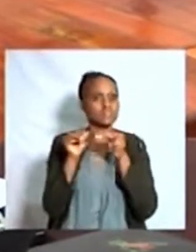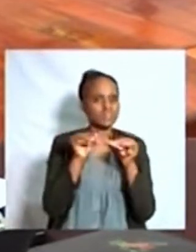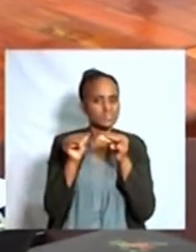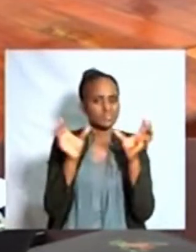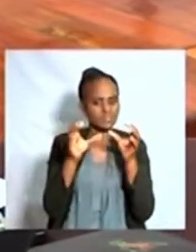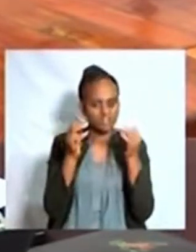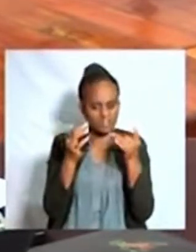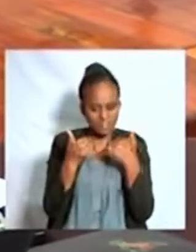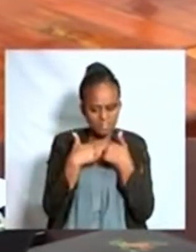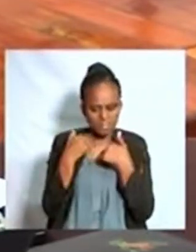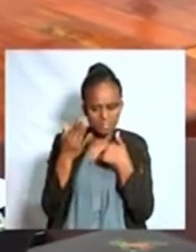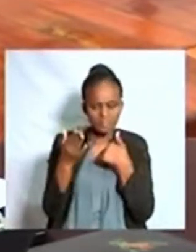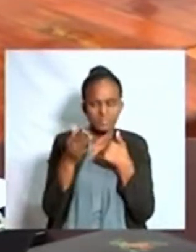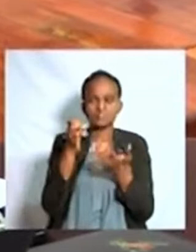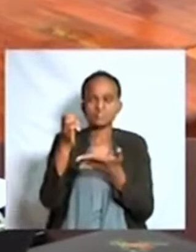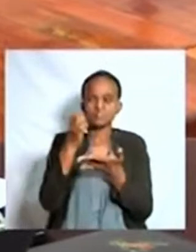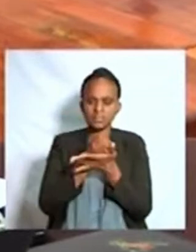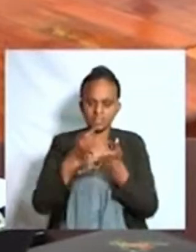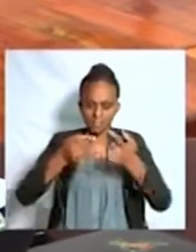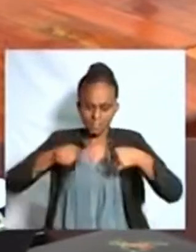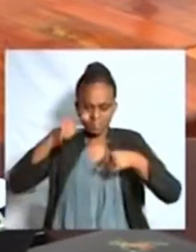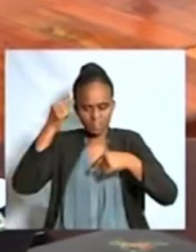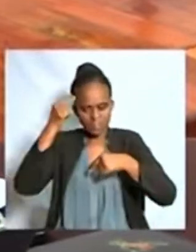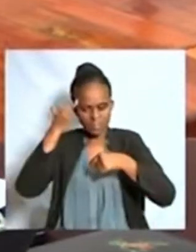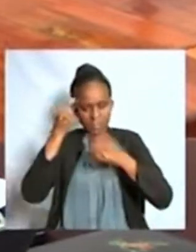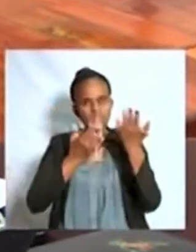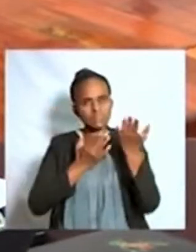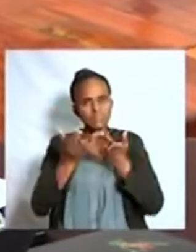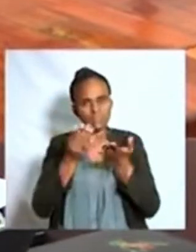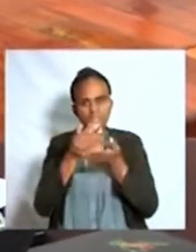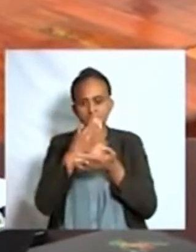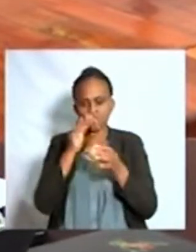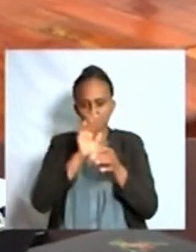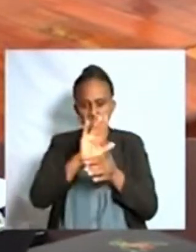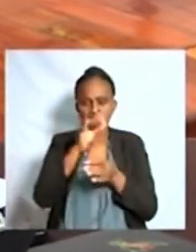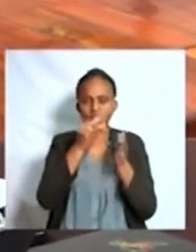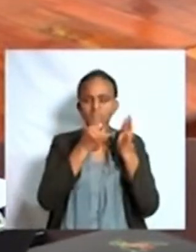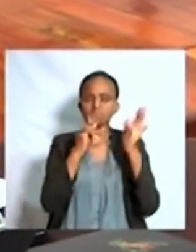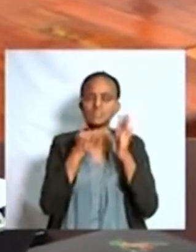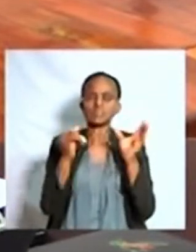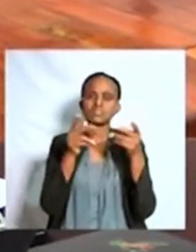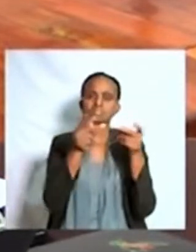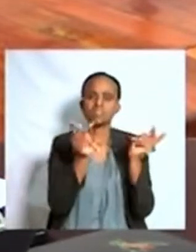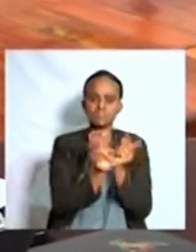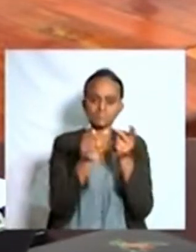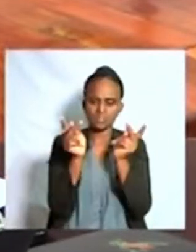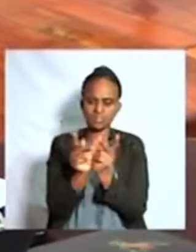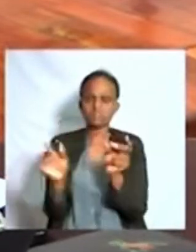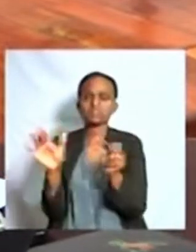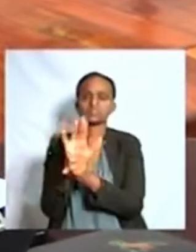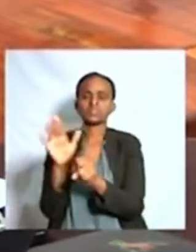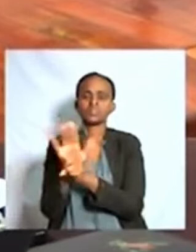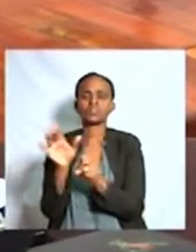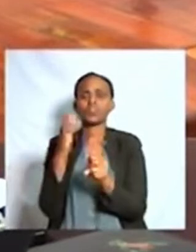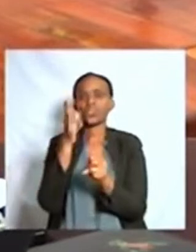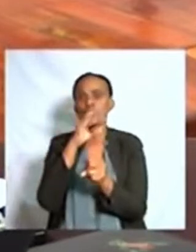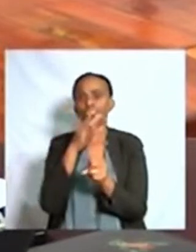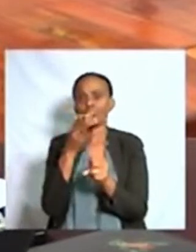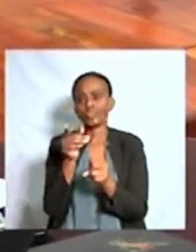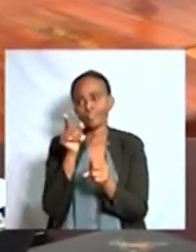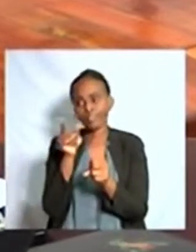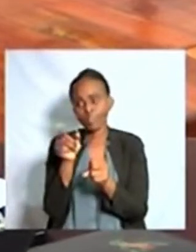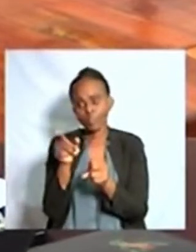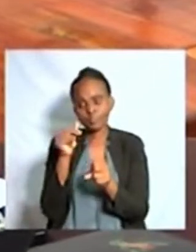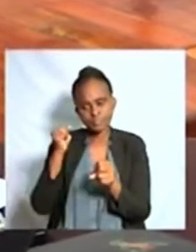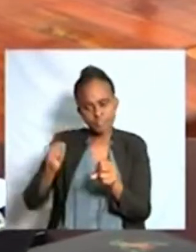Council undertook to engage the Local Government Service Commission, and most of the identified positions have since been filled, except for that of